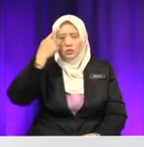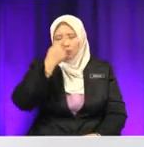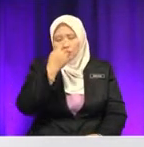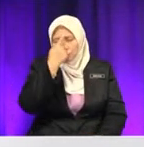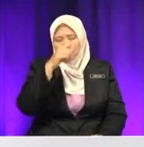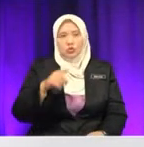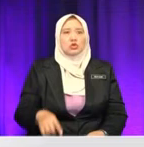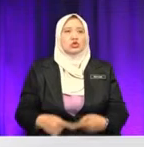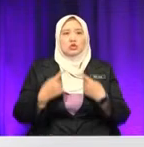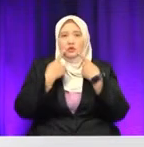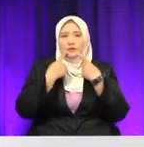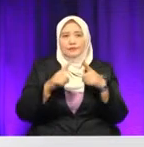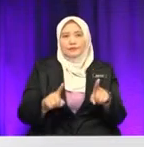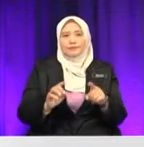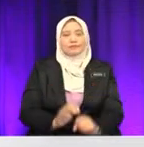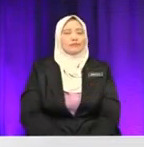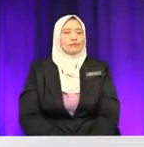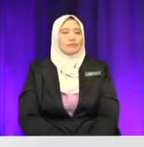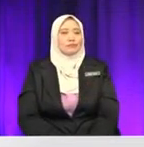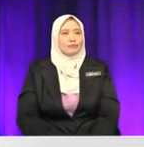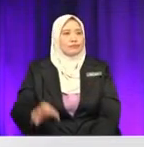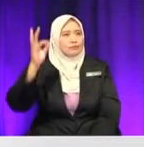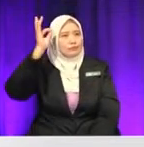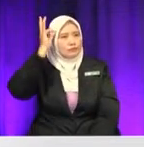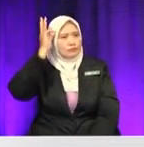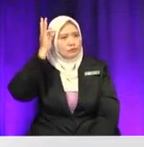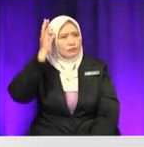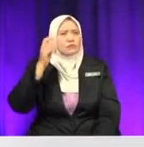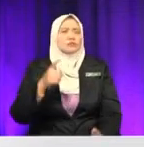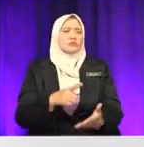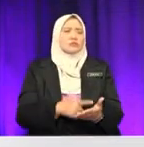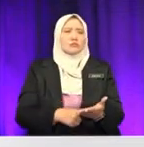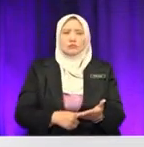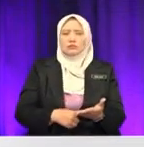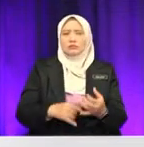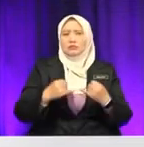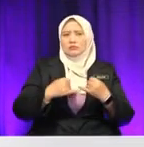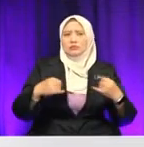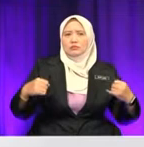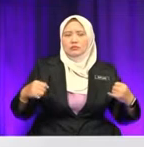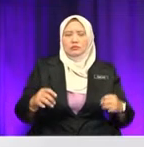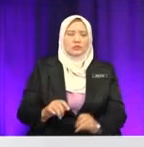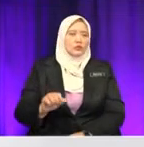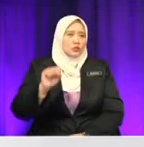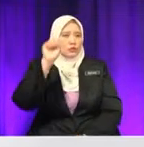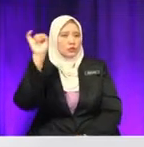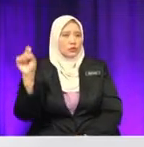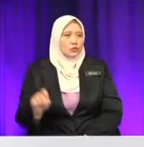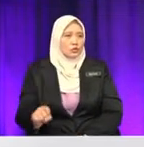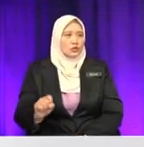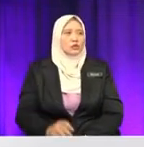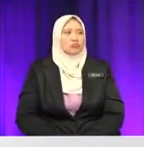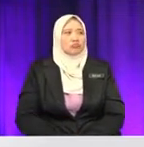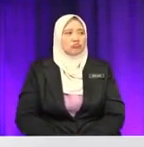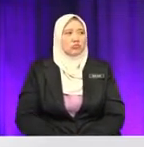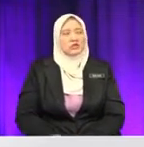madam? Yes. Okay, Faisal. What kind of question is this, Faisal? Close-ended question, madam. Close-ended question means